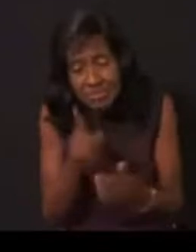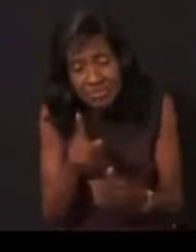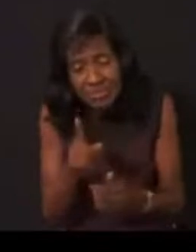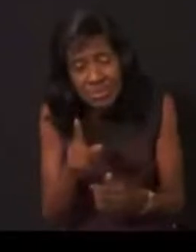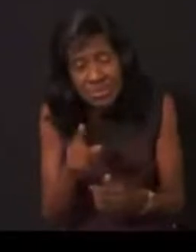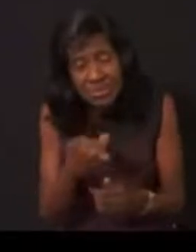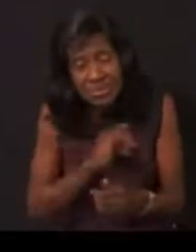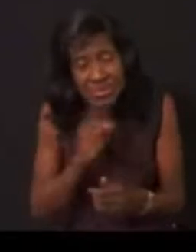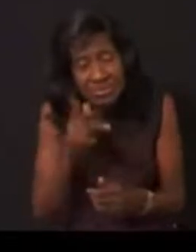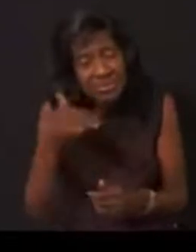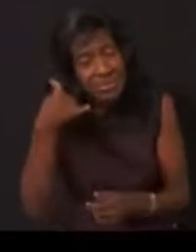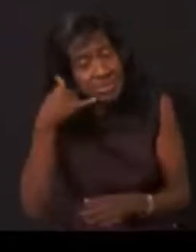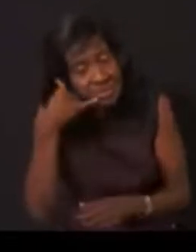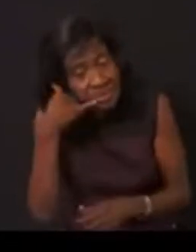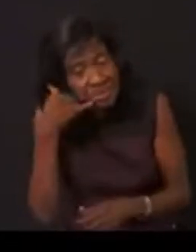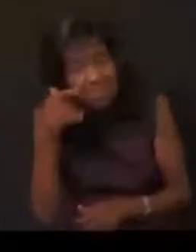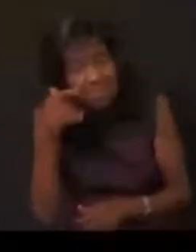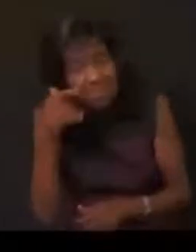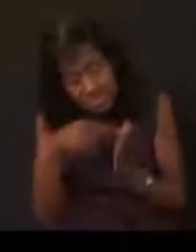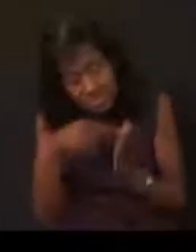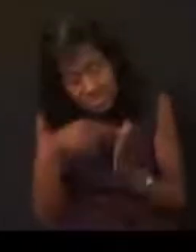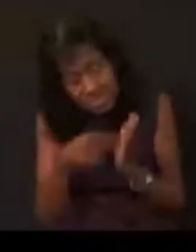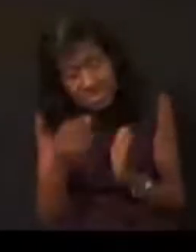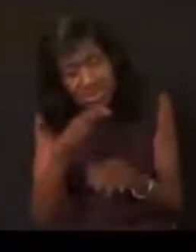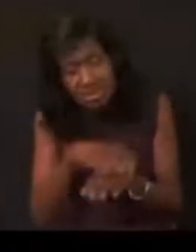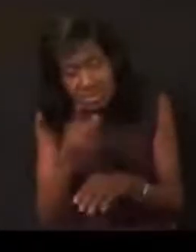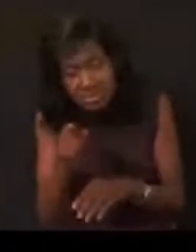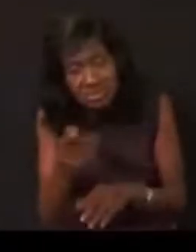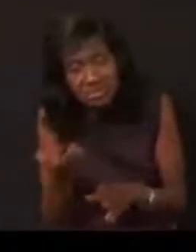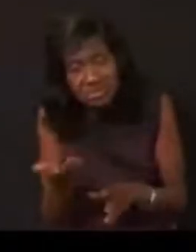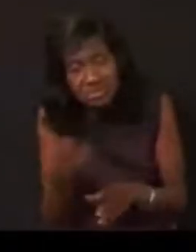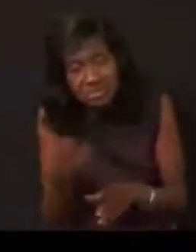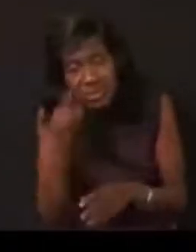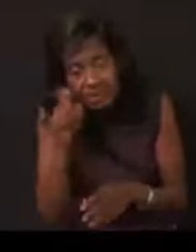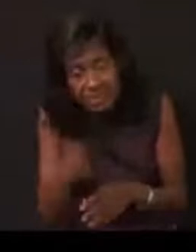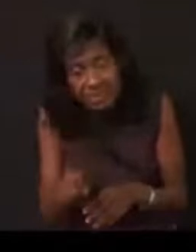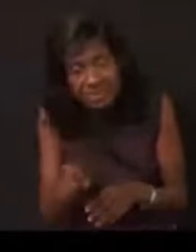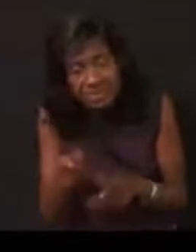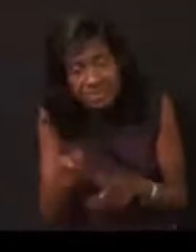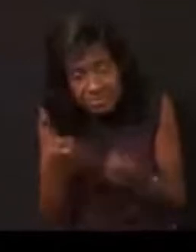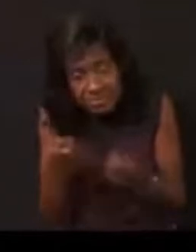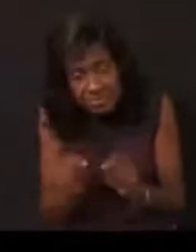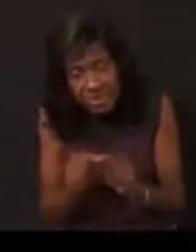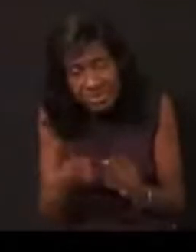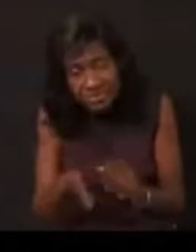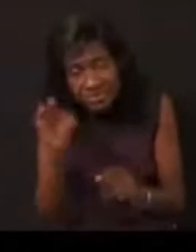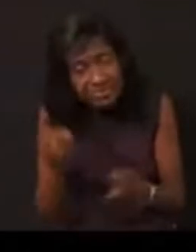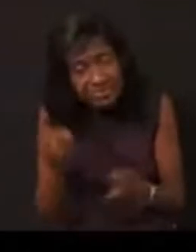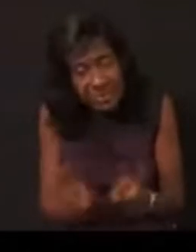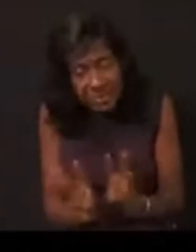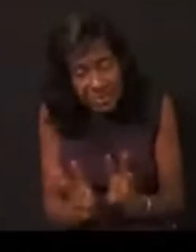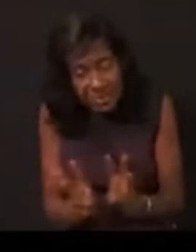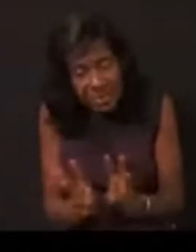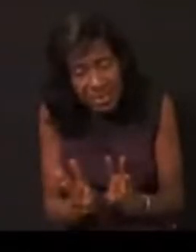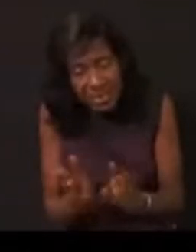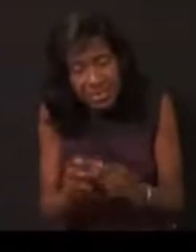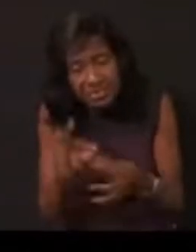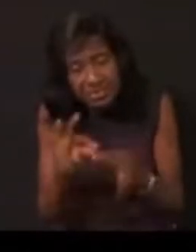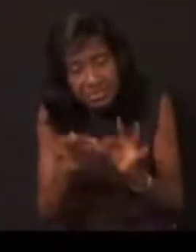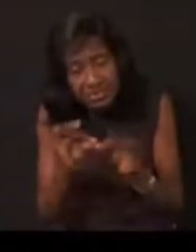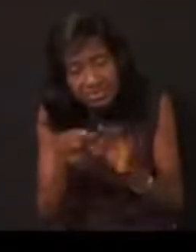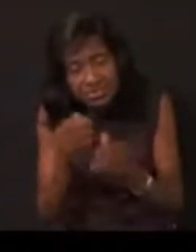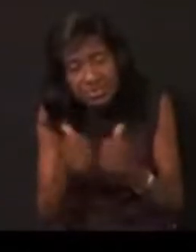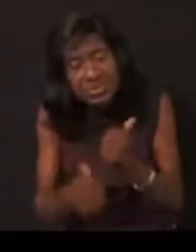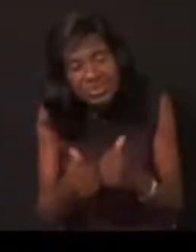call them and check on them every day. And if you can't do it, find a way to fix that problem. And those are the kinds of conversations